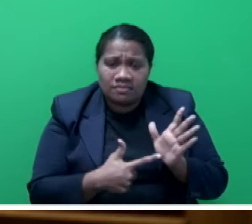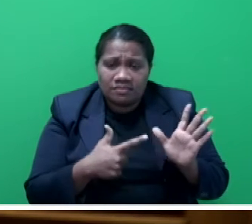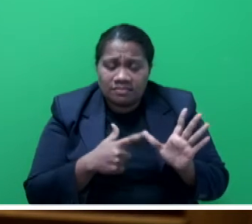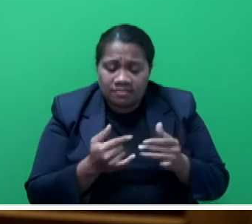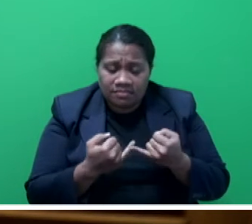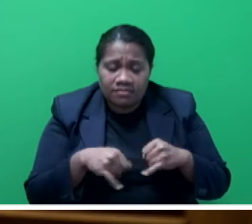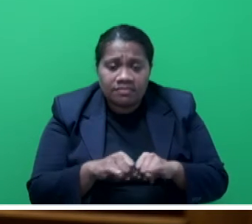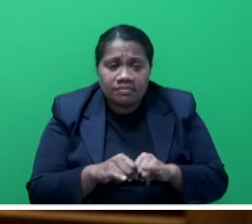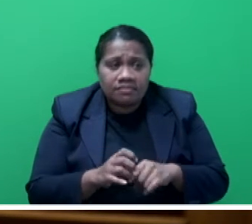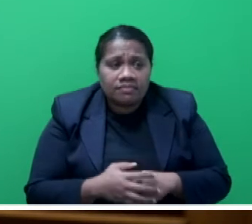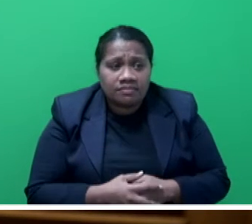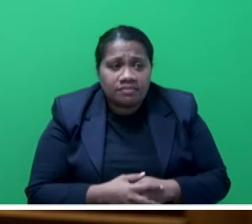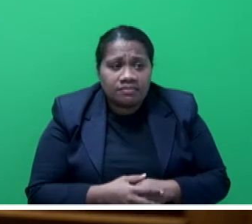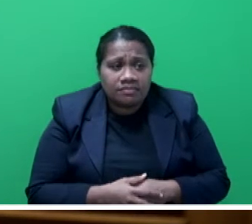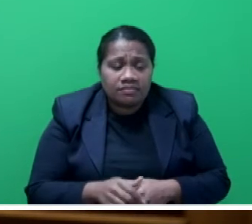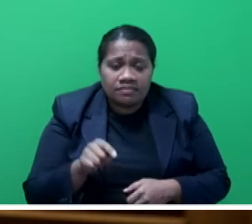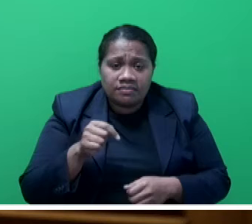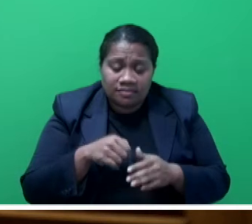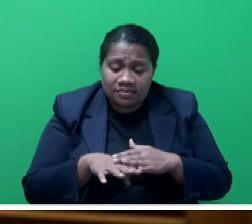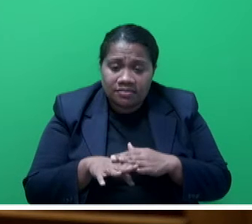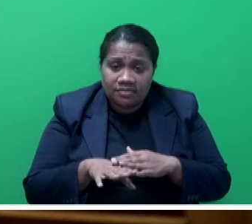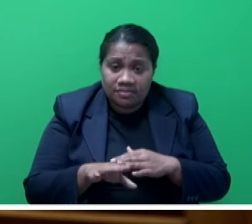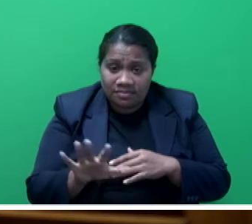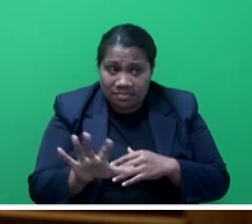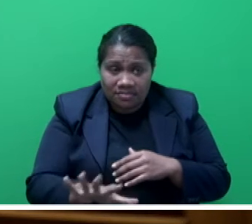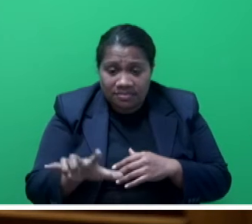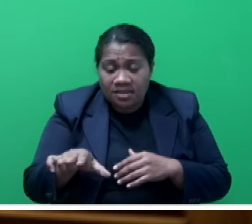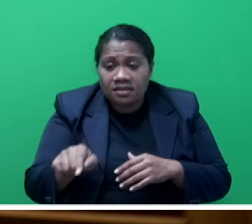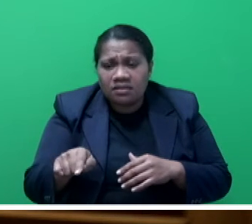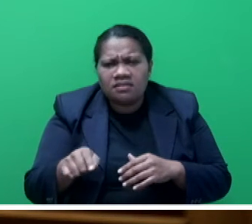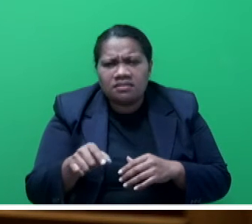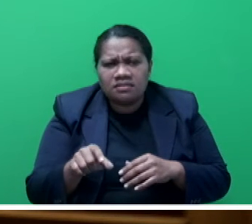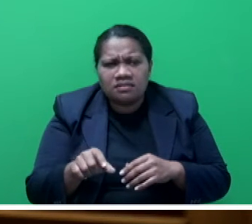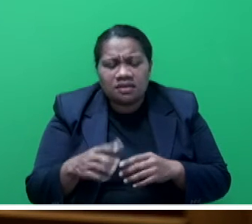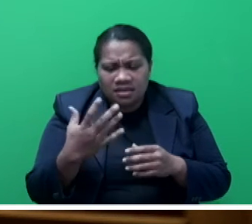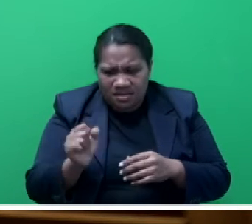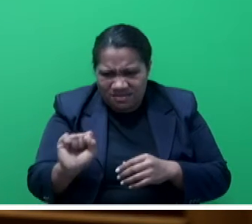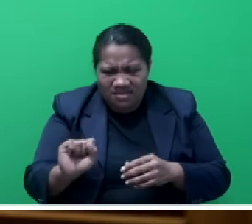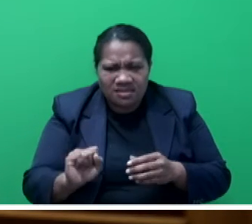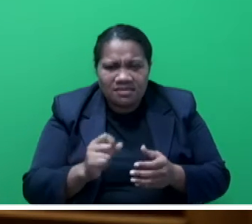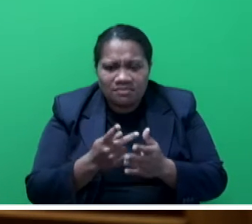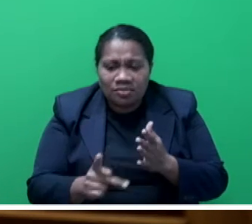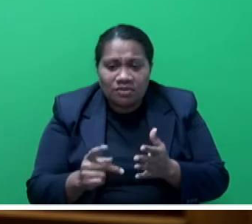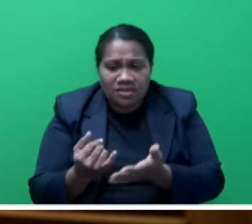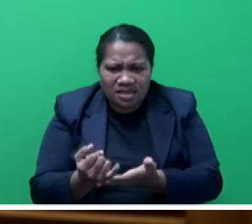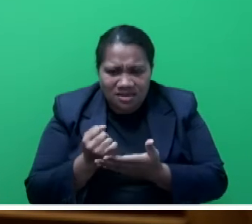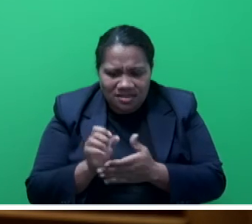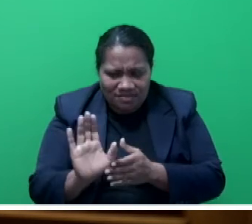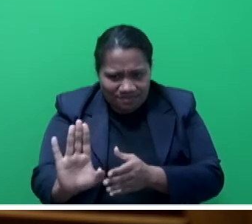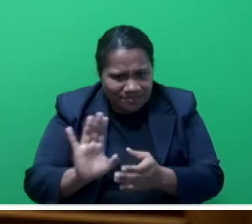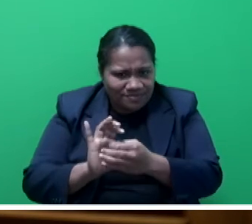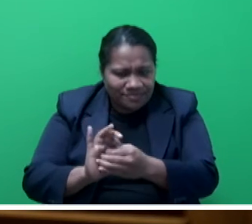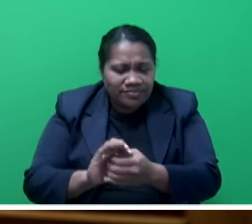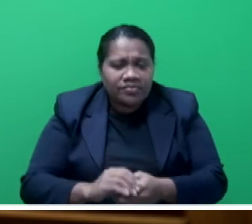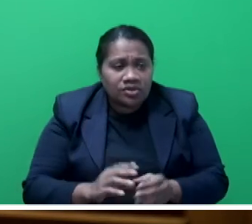freezer to a cooperative in Yadata, sir, as part of their income generation aspirations. The Department of Cooperative has